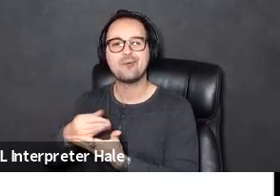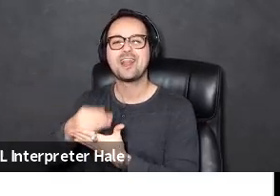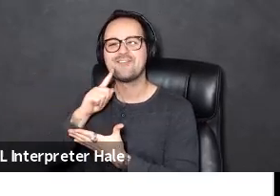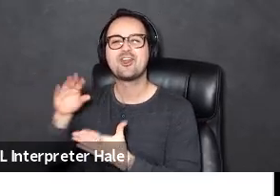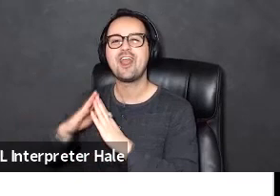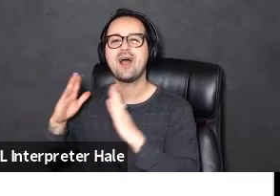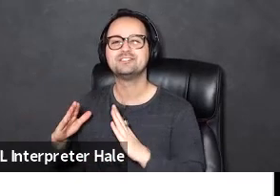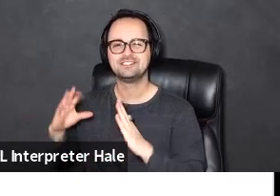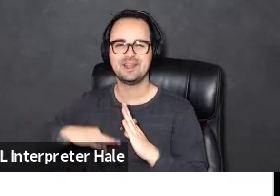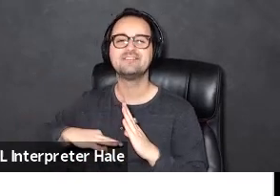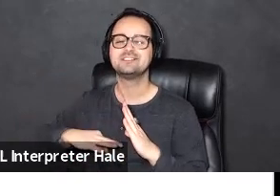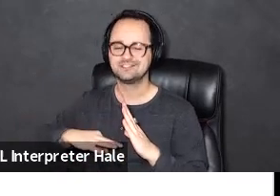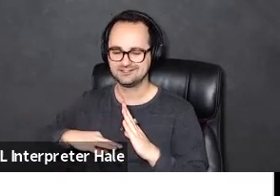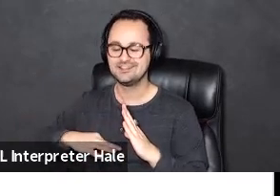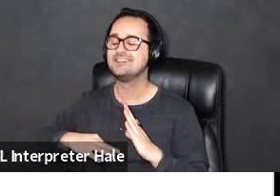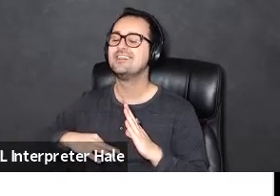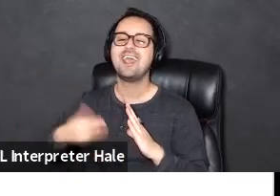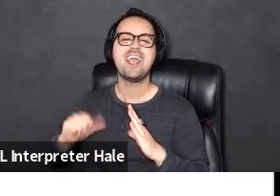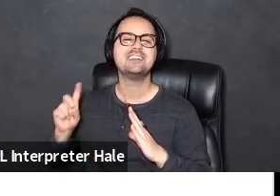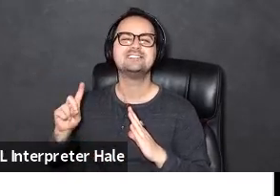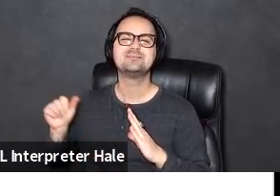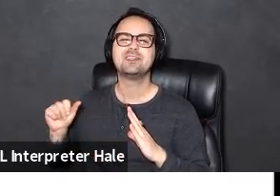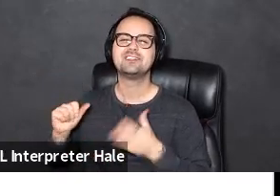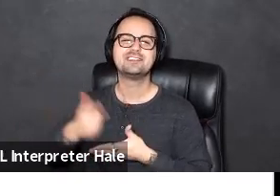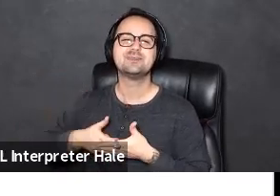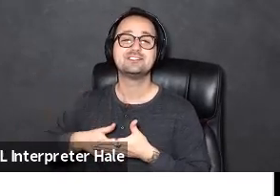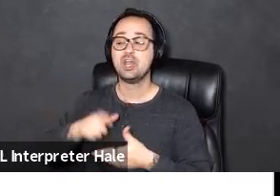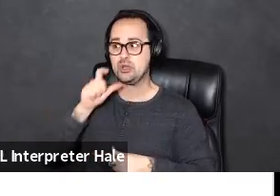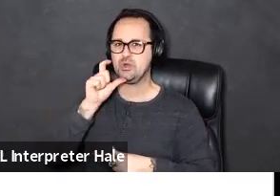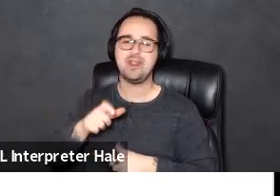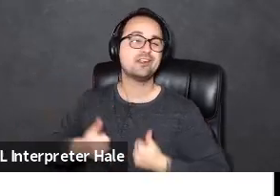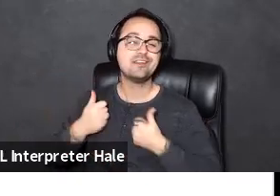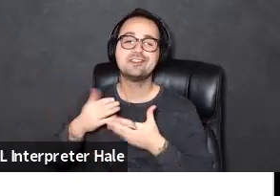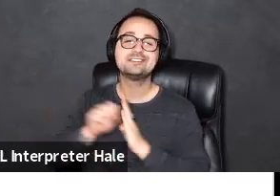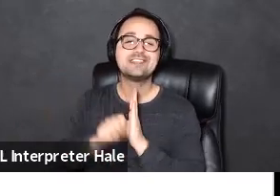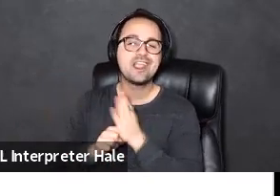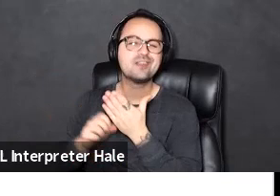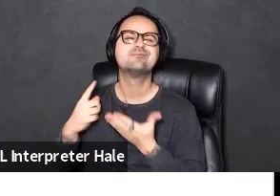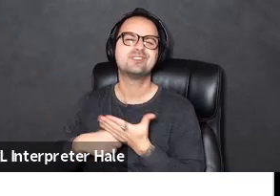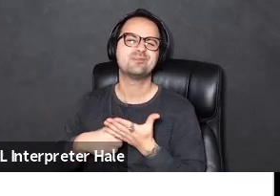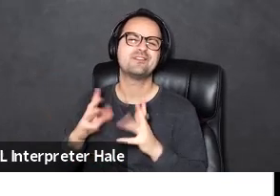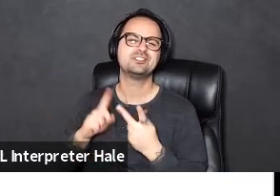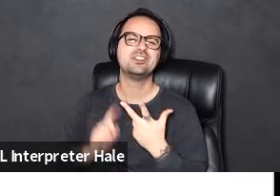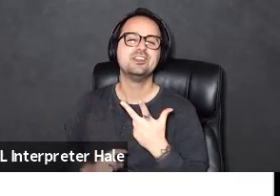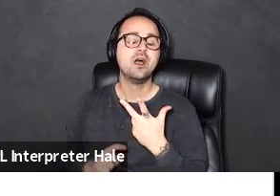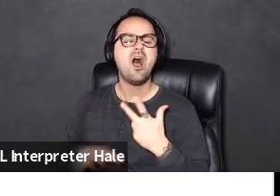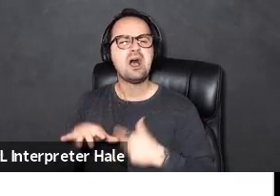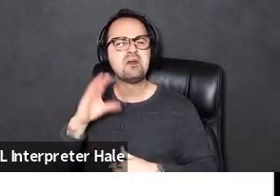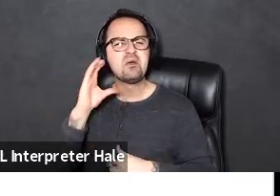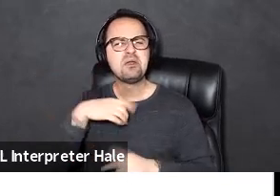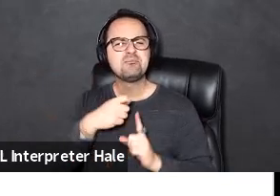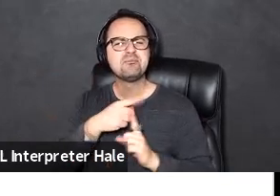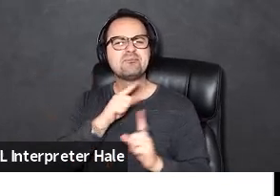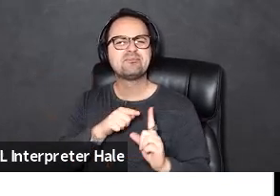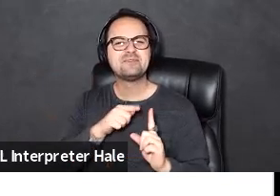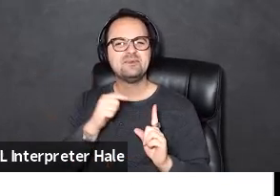much any qualified disability expense. You don't have to live in this state. We already talked about that. And one of the weird little things in here